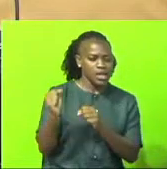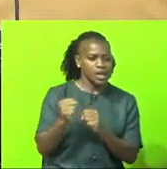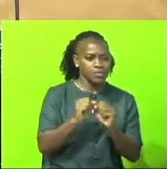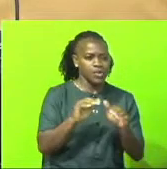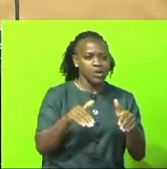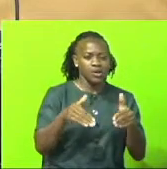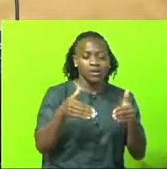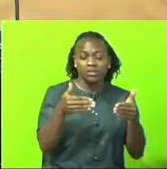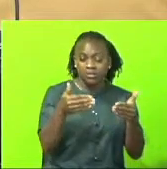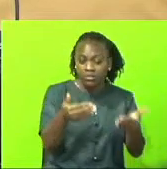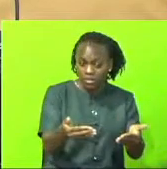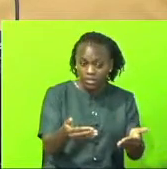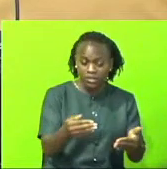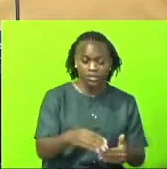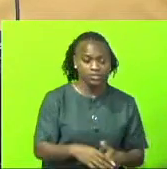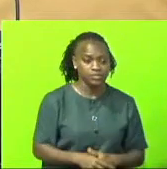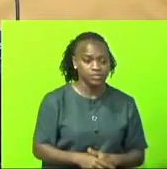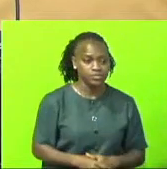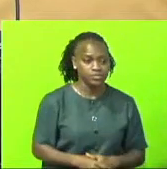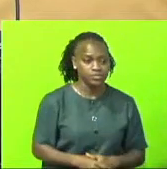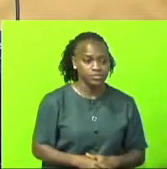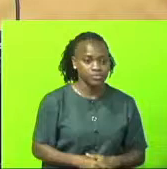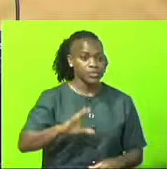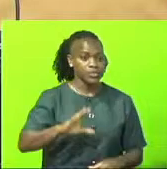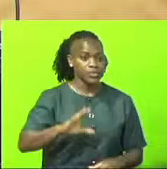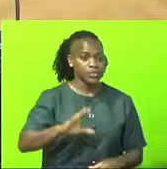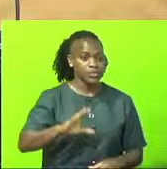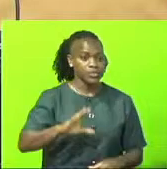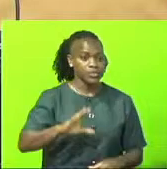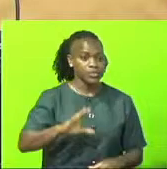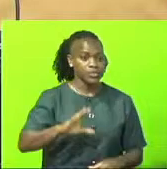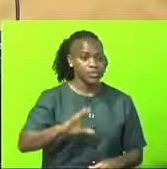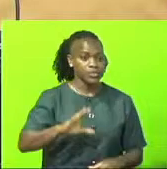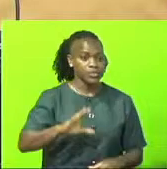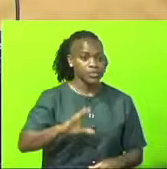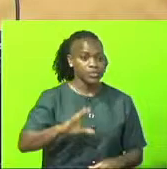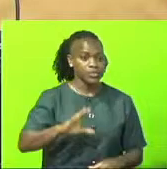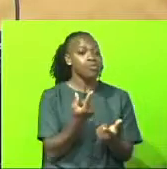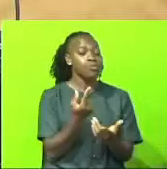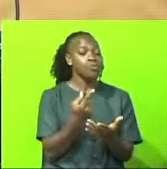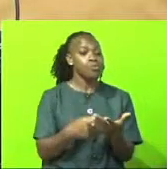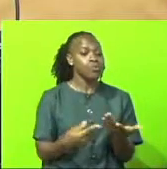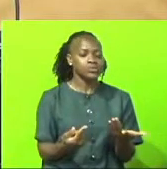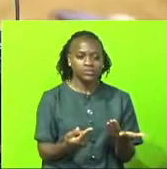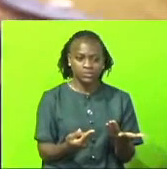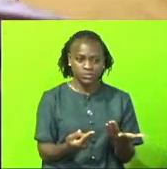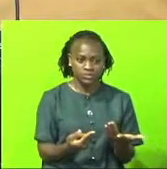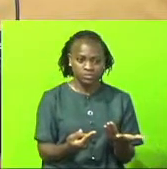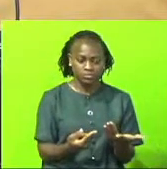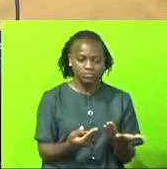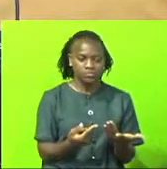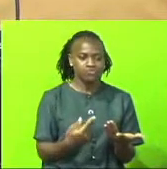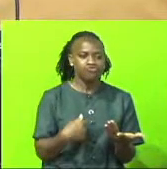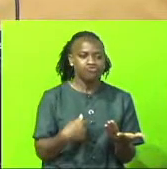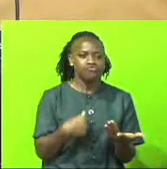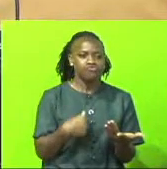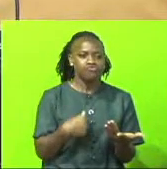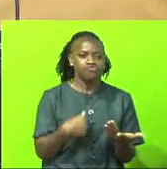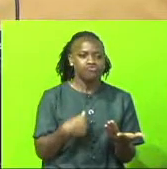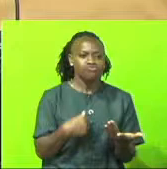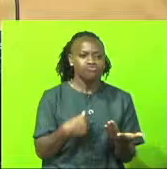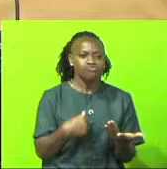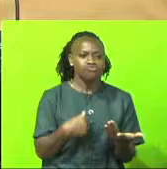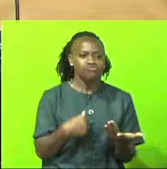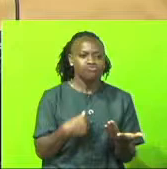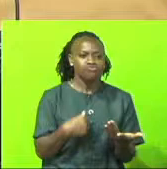significant guidance. Our job as a House will not be to usurp the functions of any